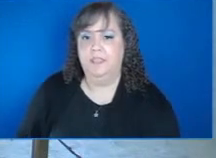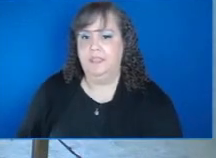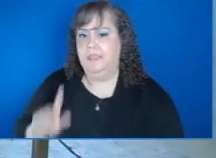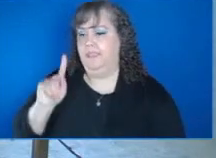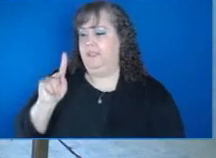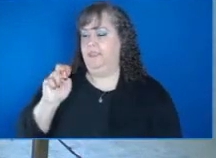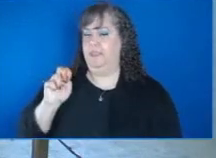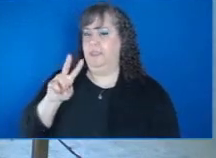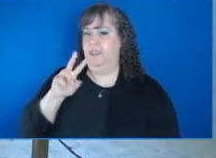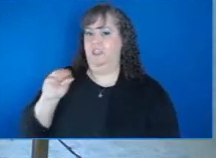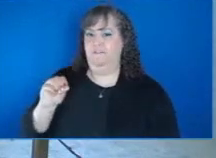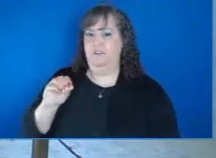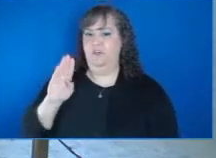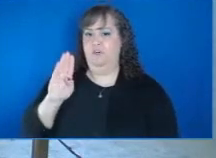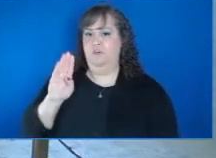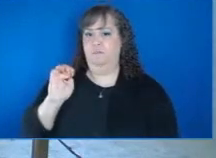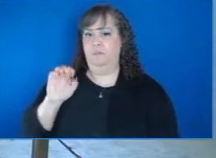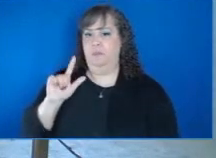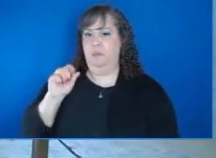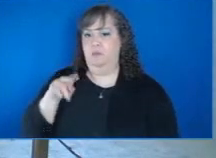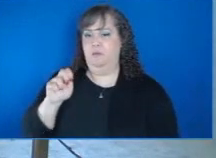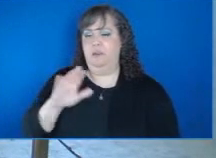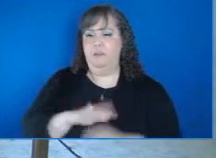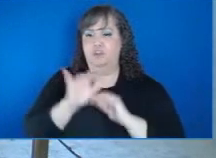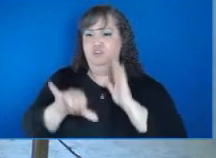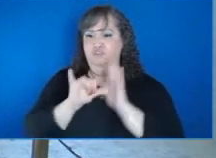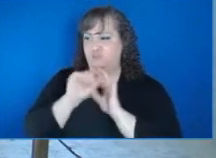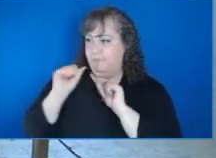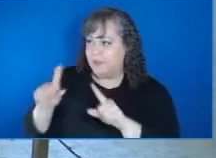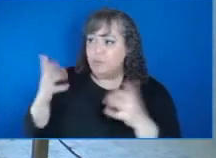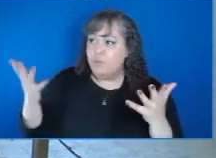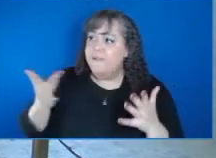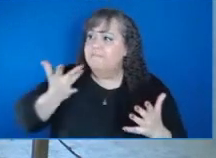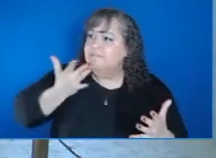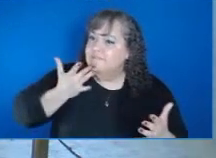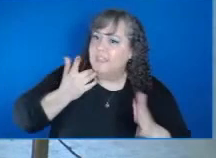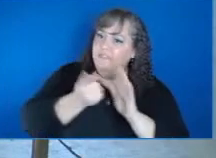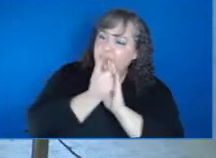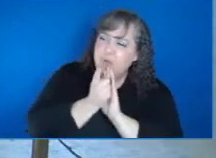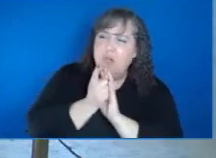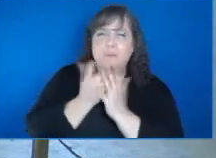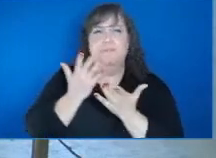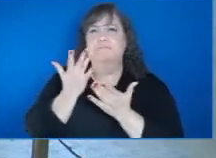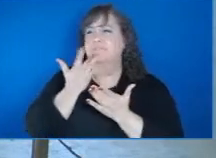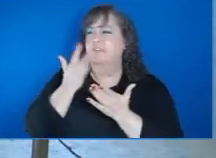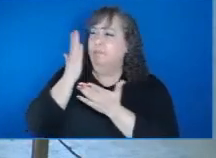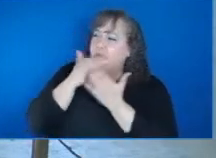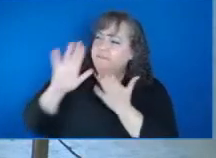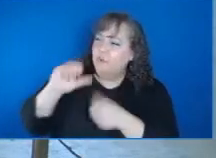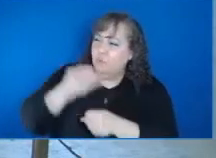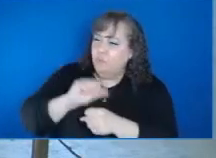been everyone's favorite moment or part of the work that you have done on this mission?